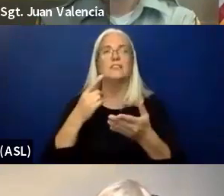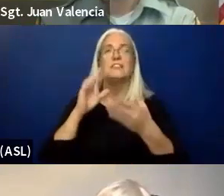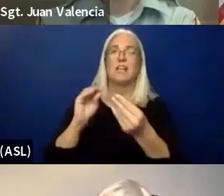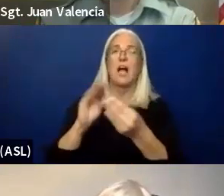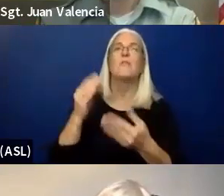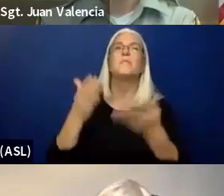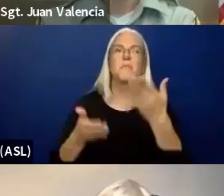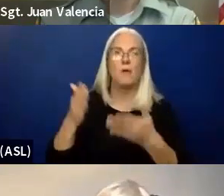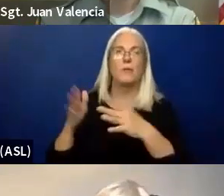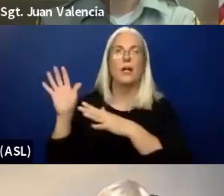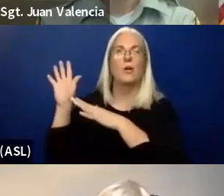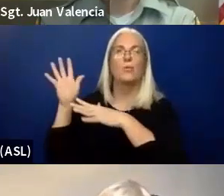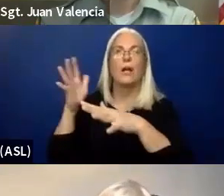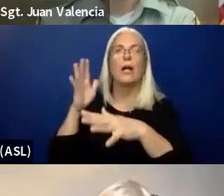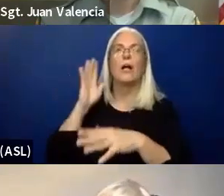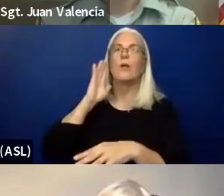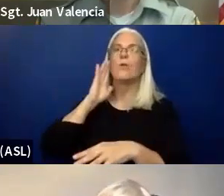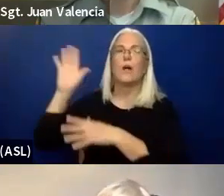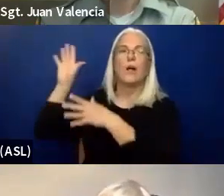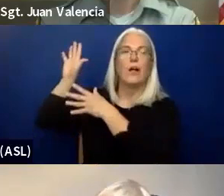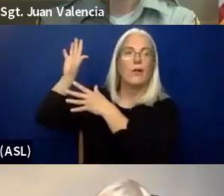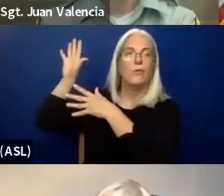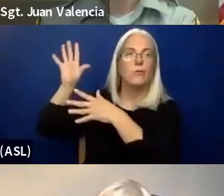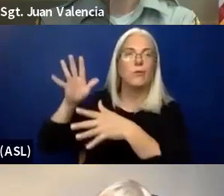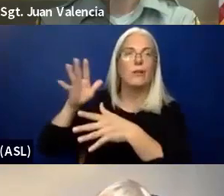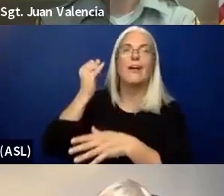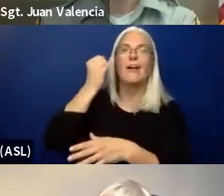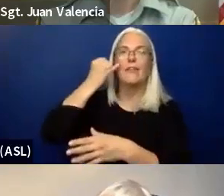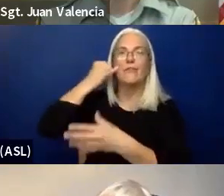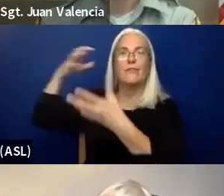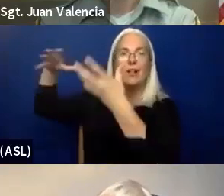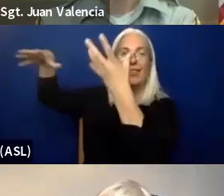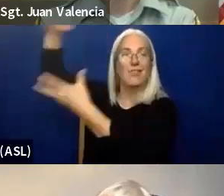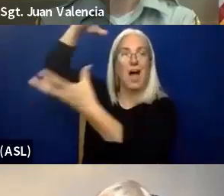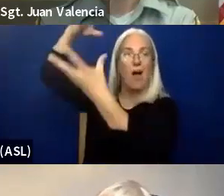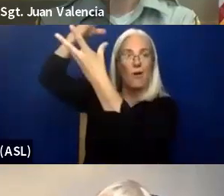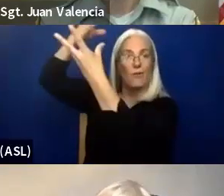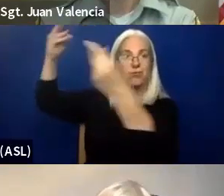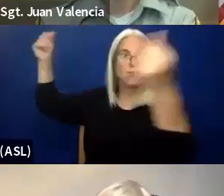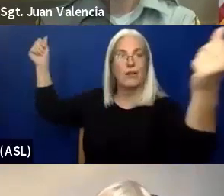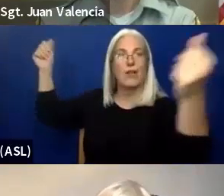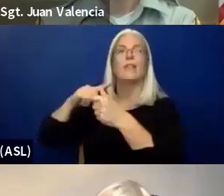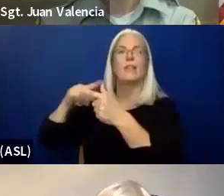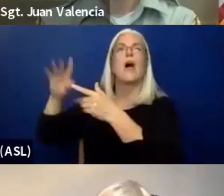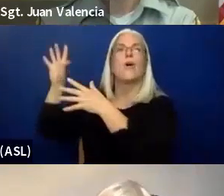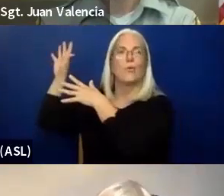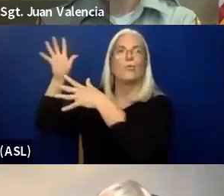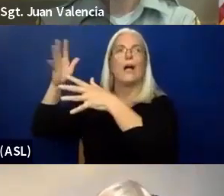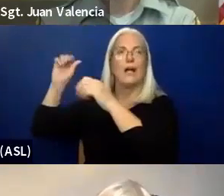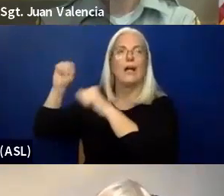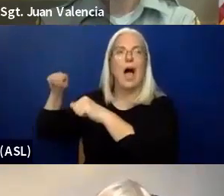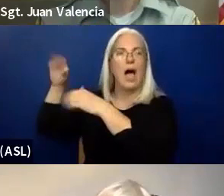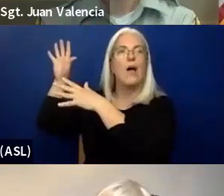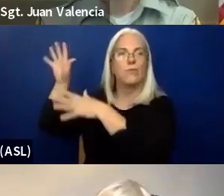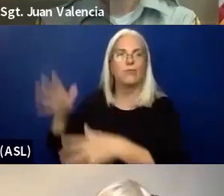break today and get a convective lifting off of the main body of the fire. However, that did not. However, I am